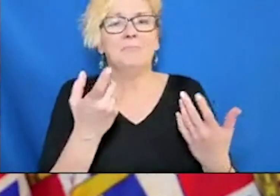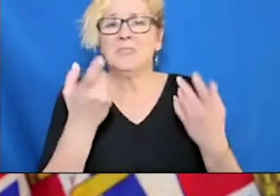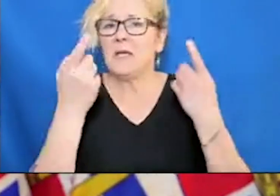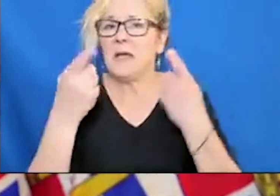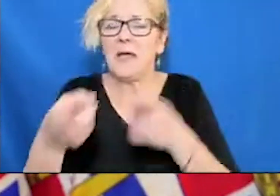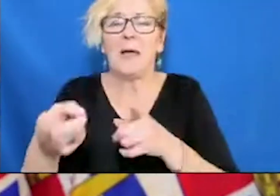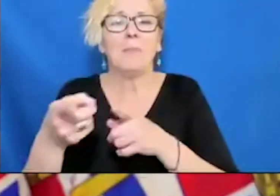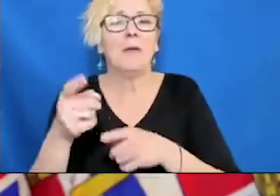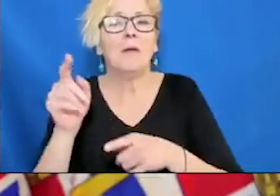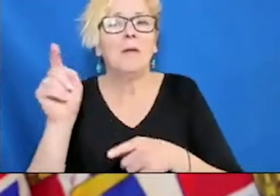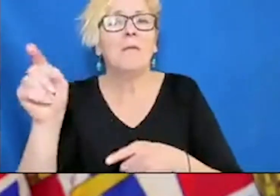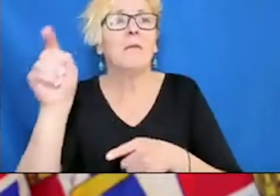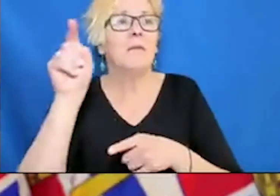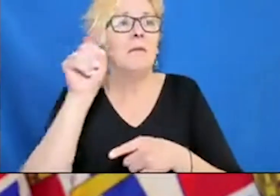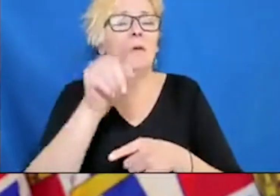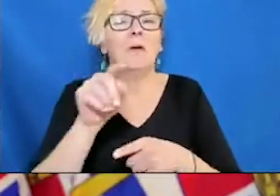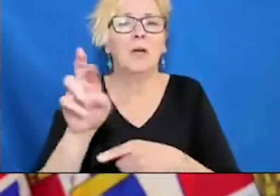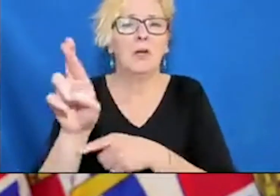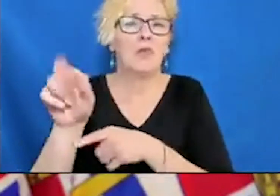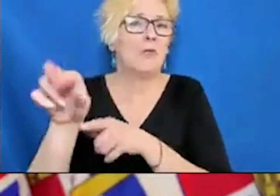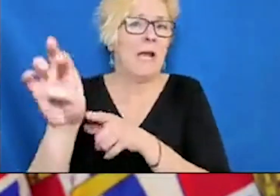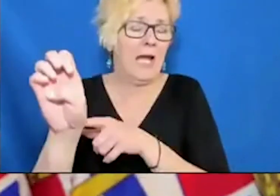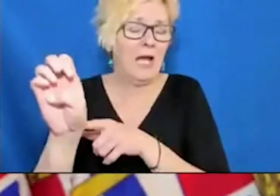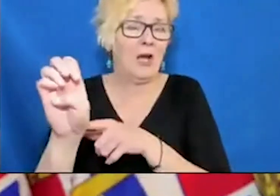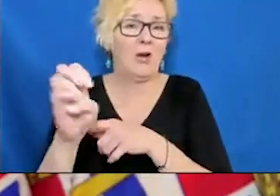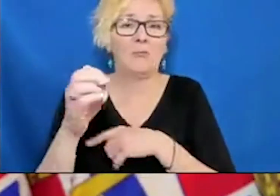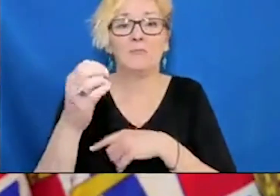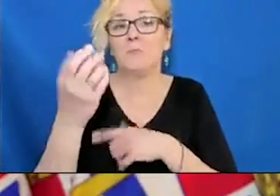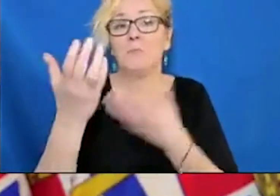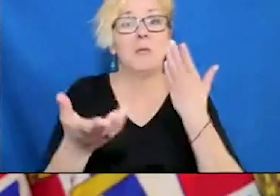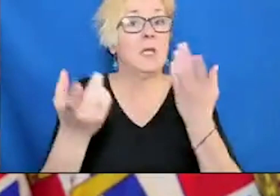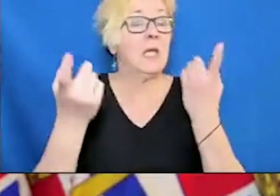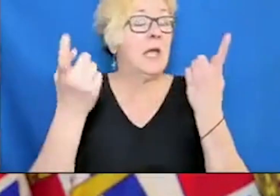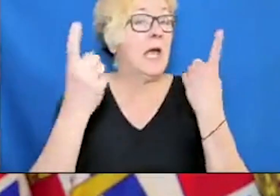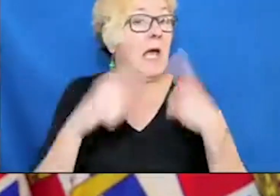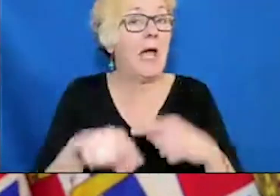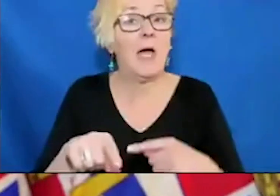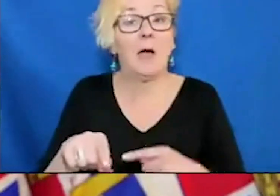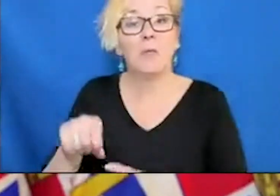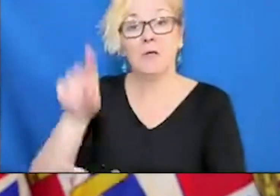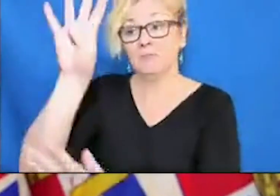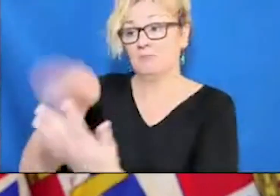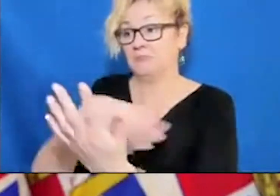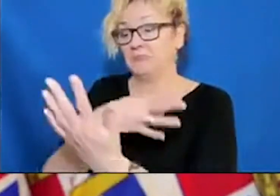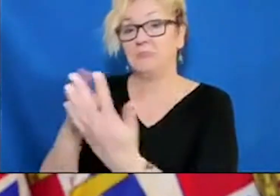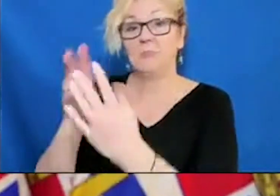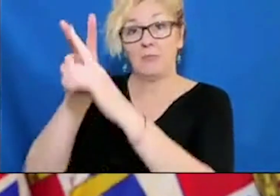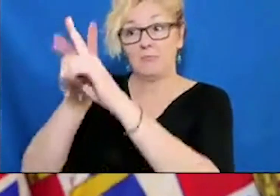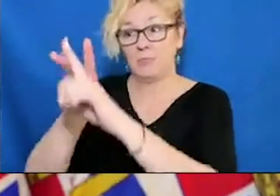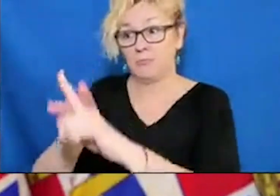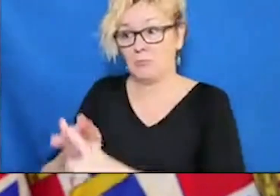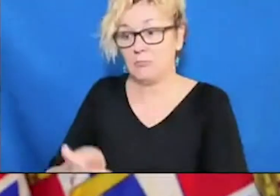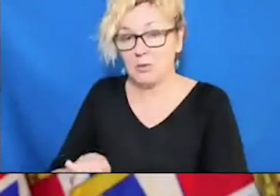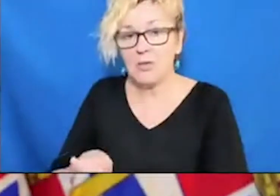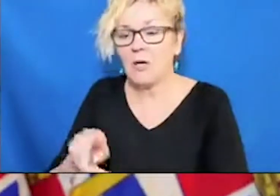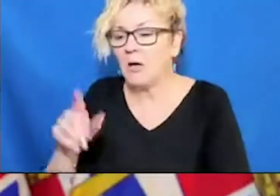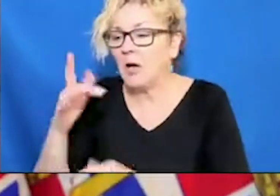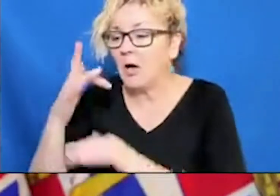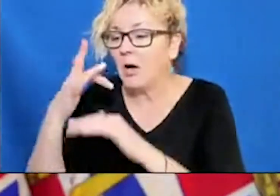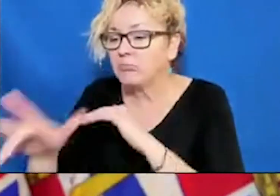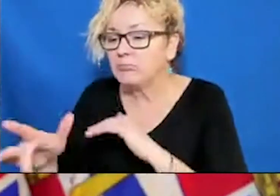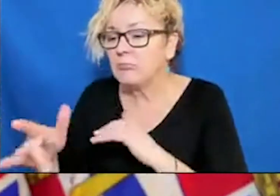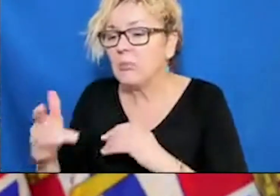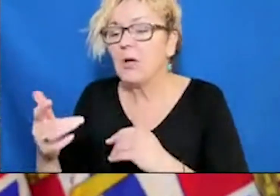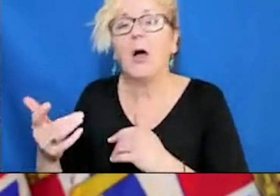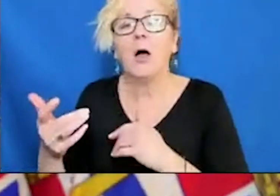is over the age of 70 and their partner, and you know what? If there's appointments available, we want to fill them. This is not a